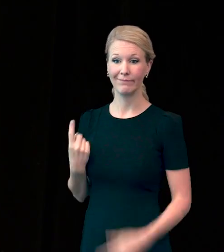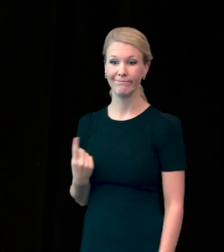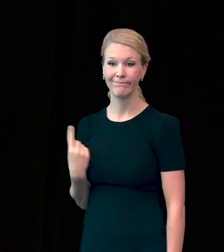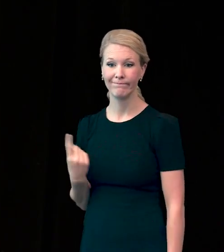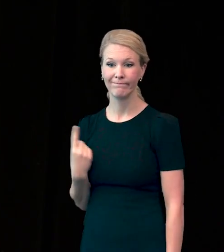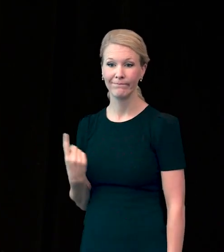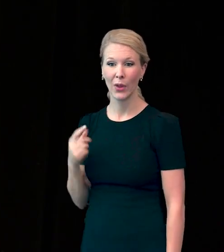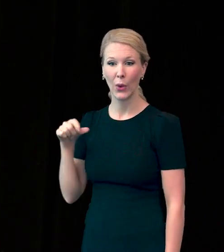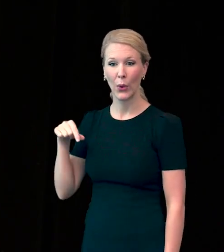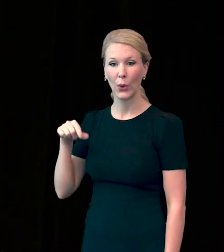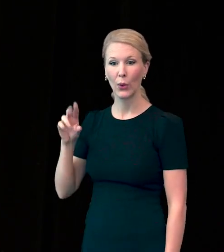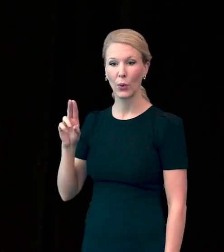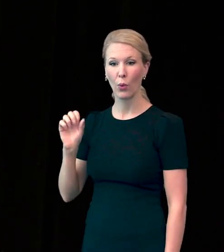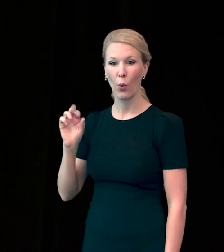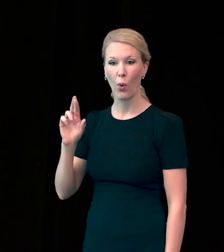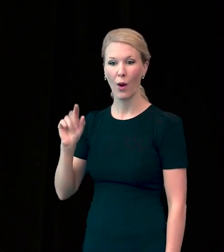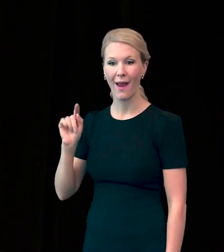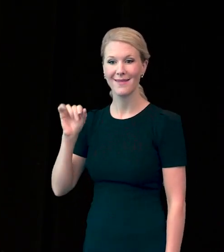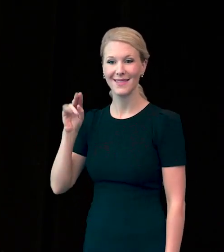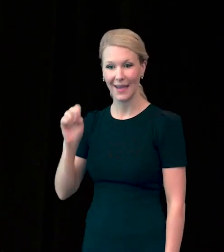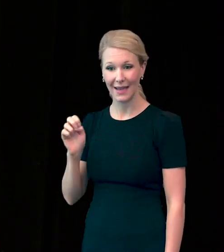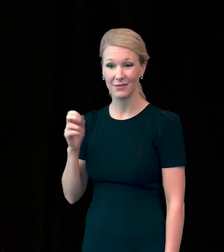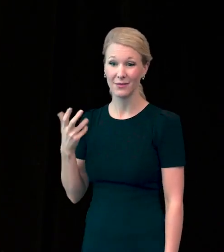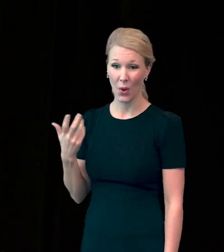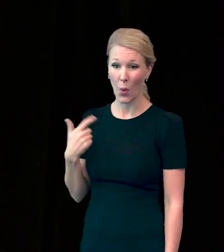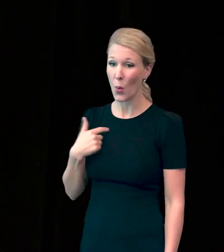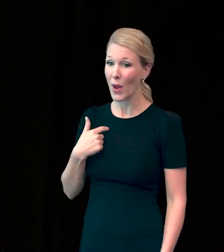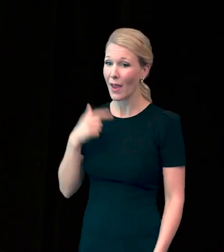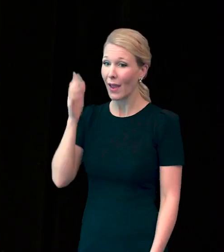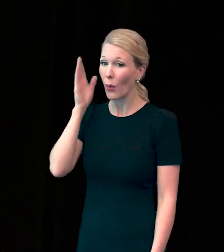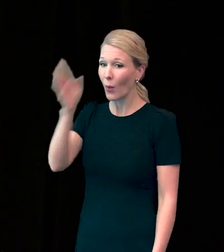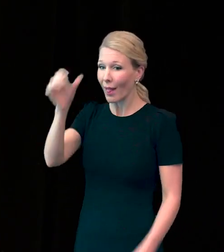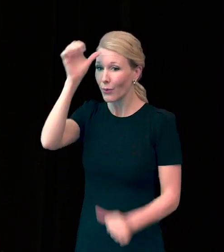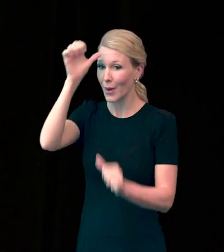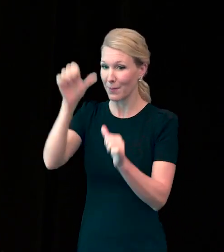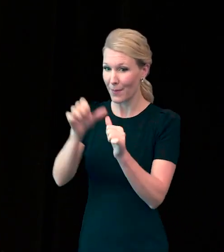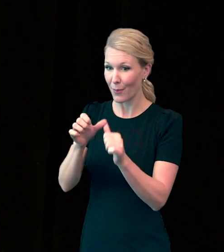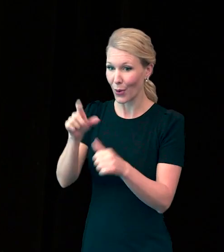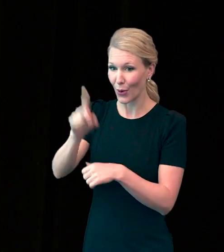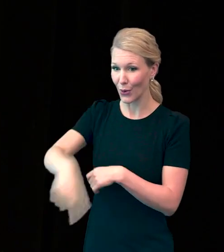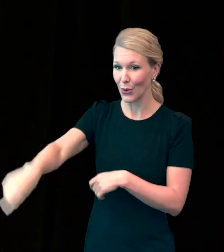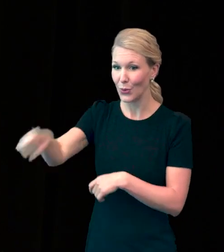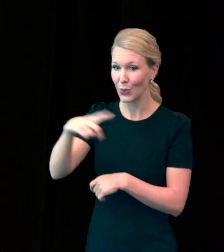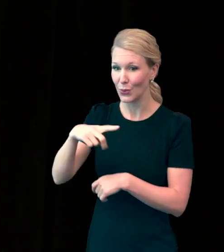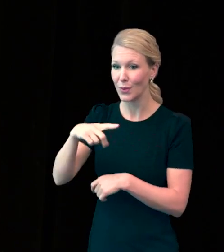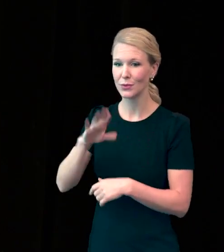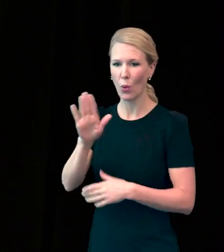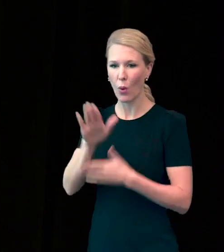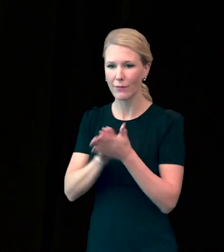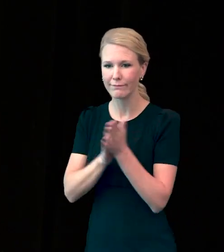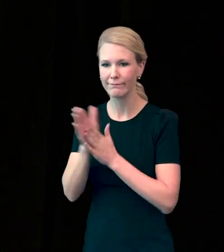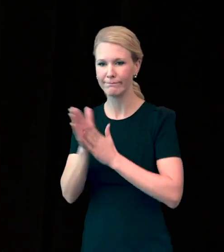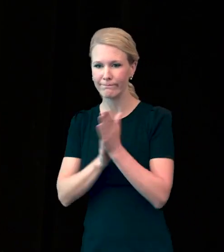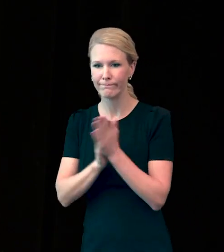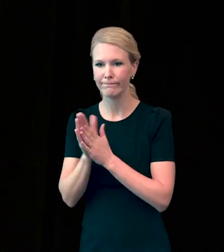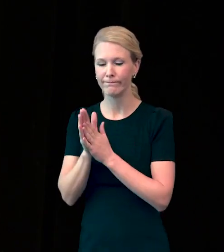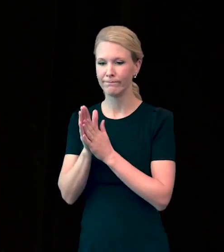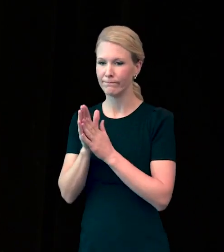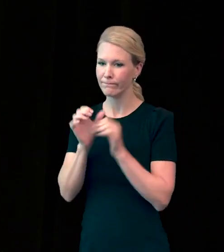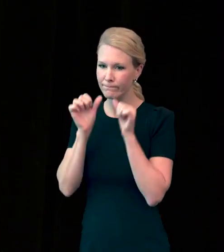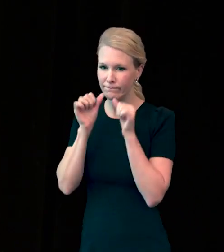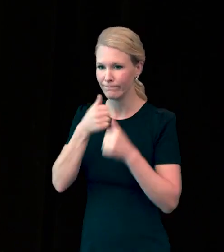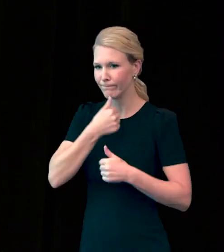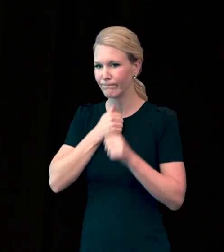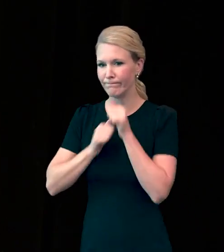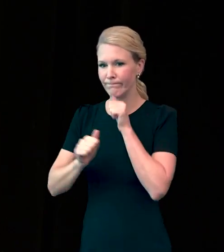self-quarantining. We will remember the resilience and the dedication shown by Cougs time and time again. I have